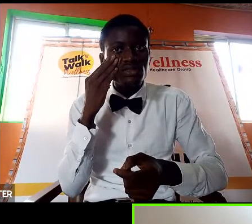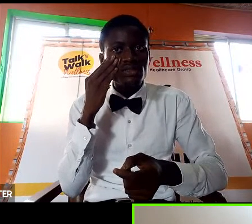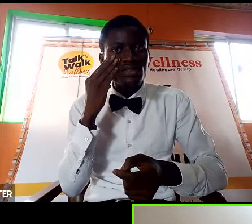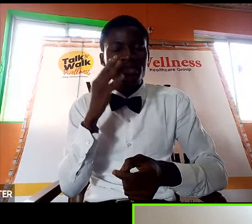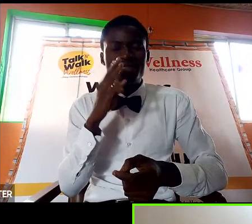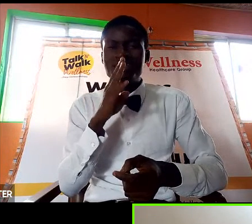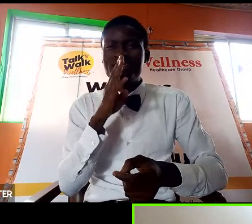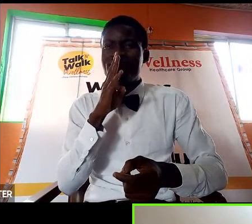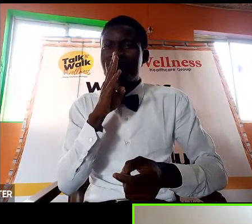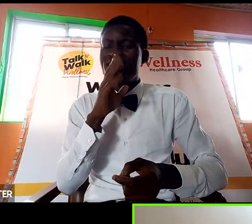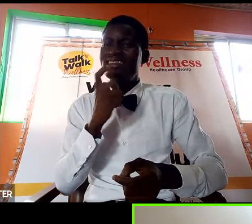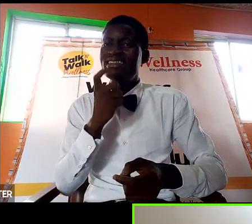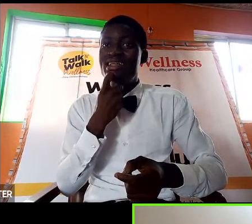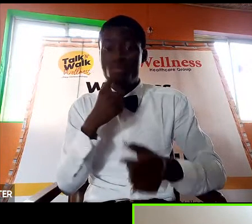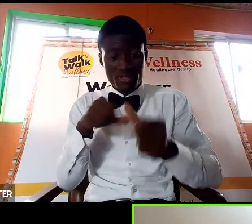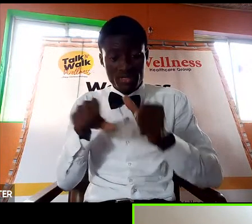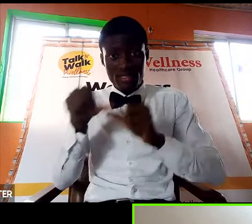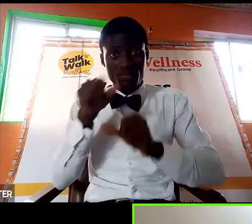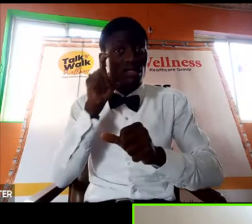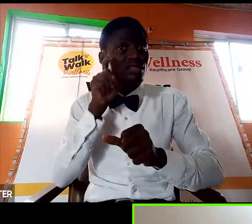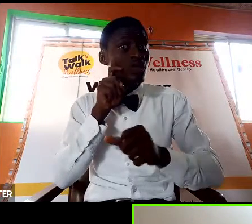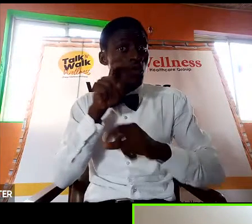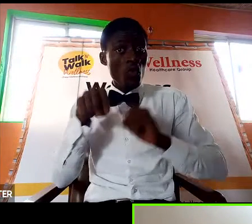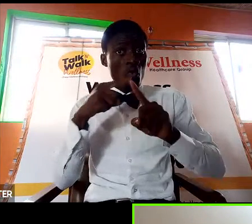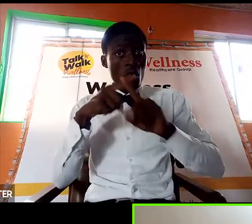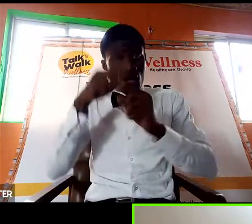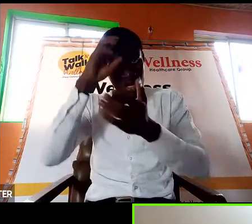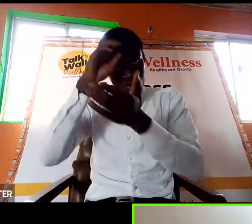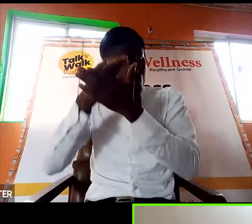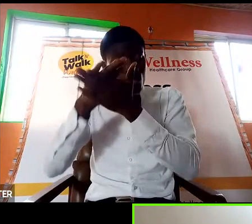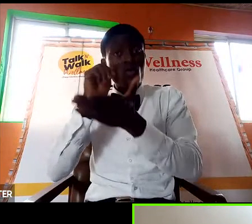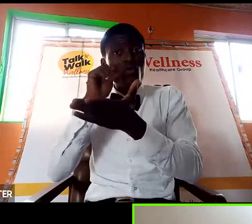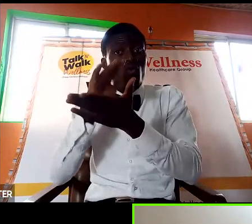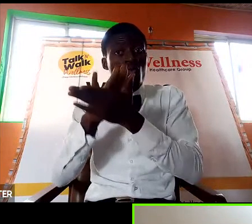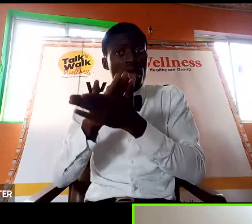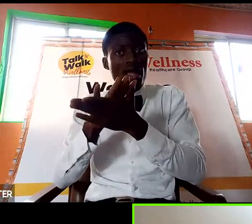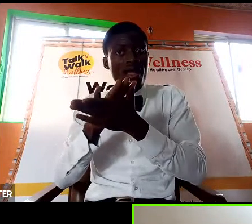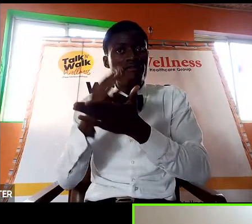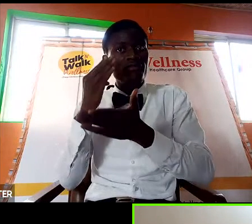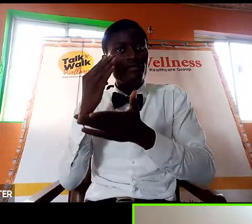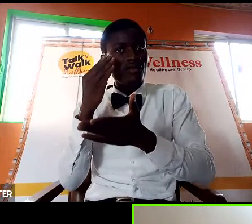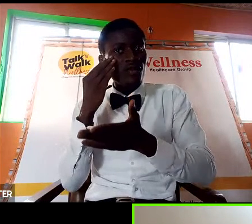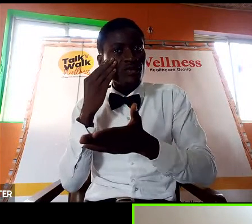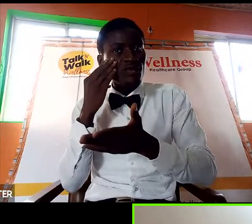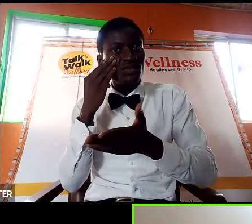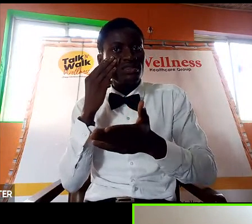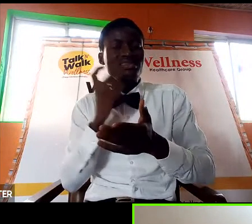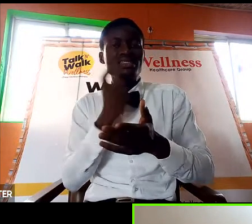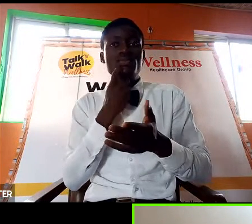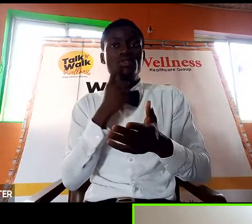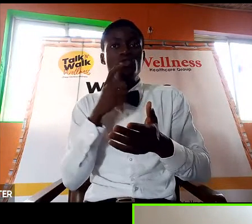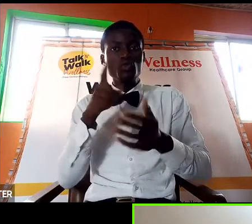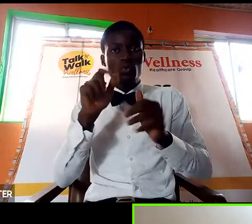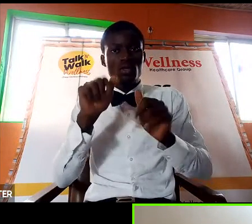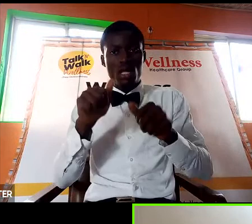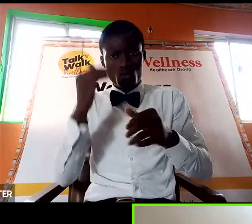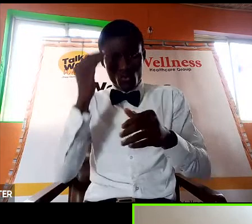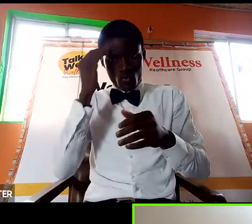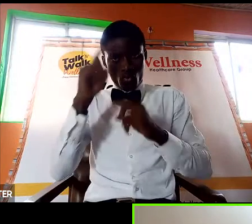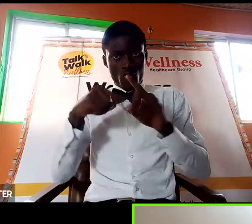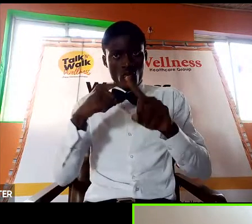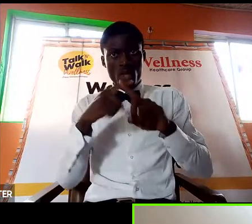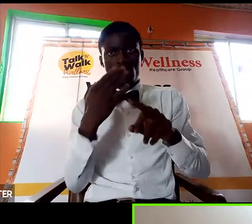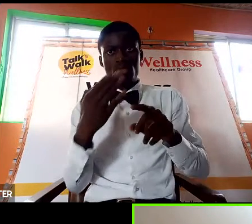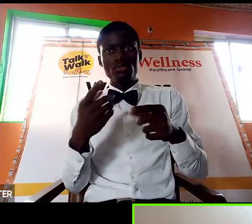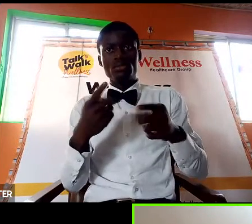are conscious and deliberate, you are going to know, you are going to easily notice when things are going wrong. For example, you used to have